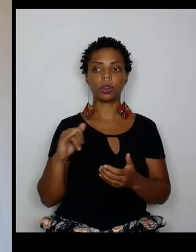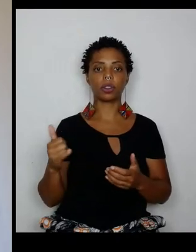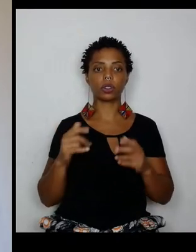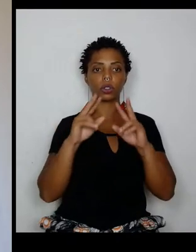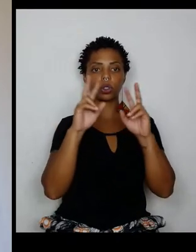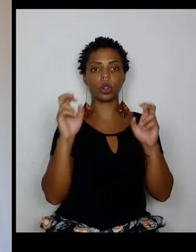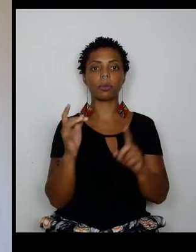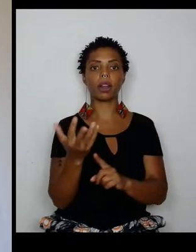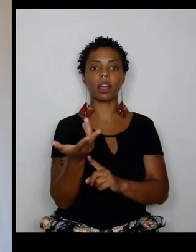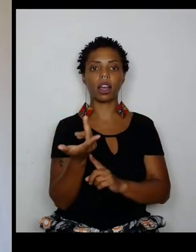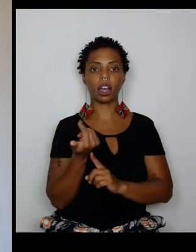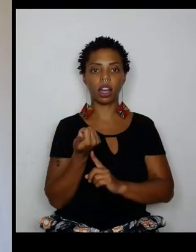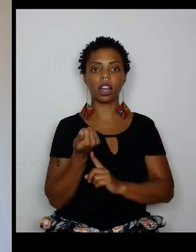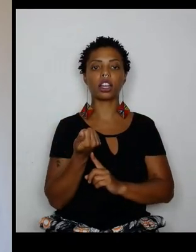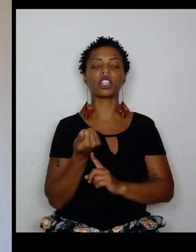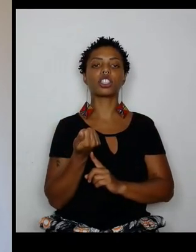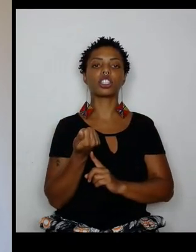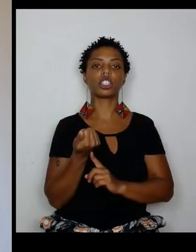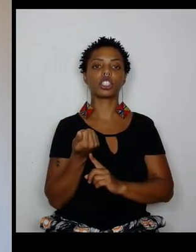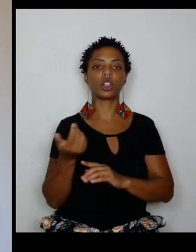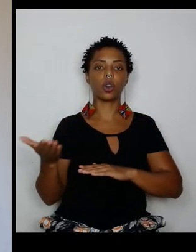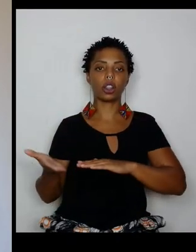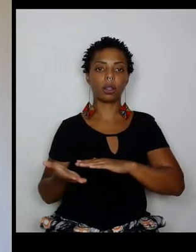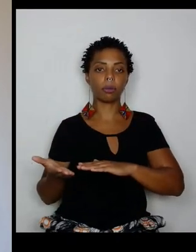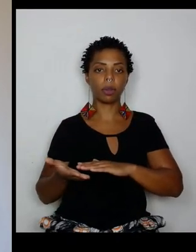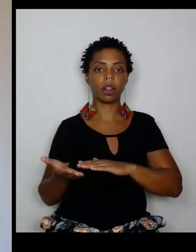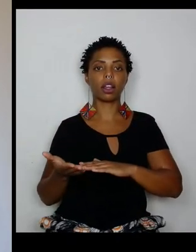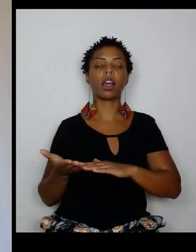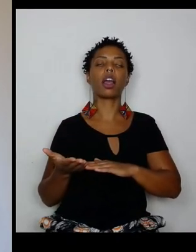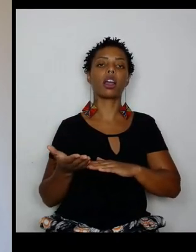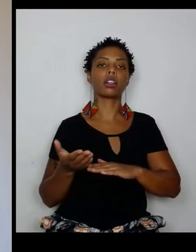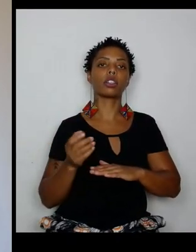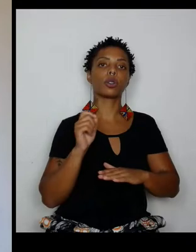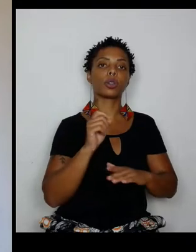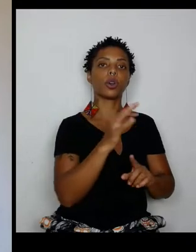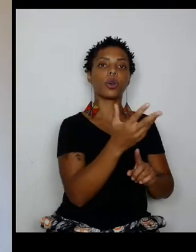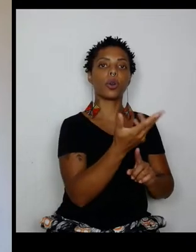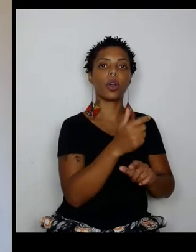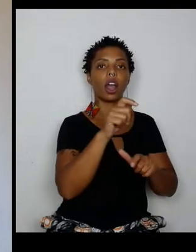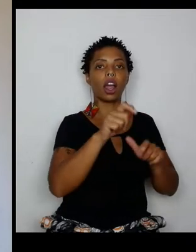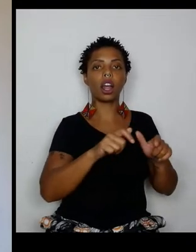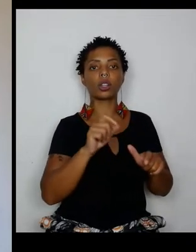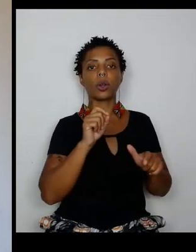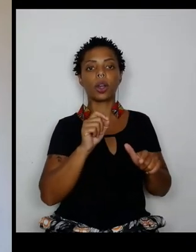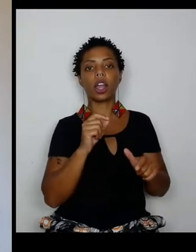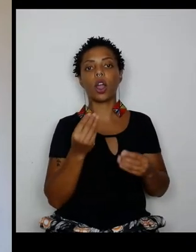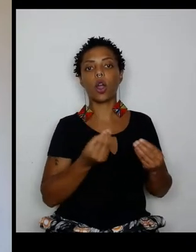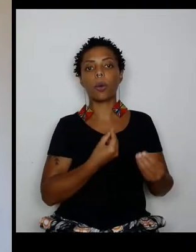art life and legacy it considers why gogan